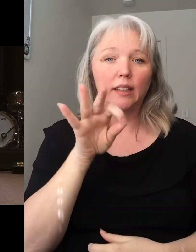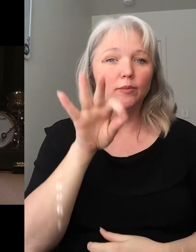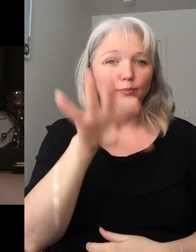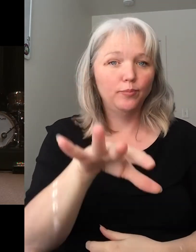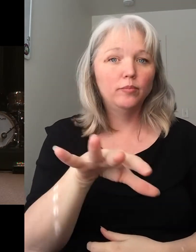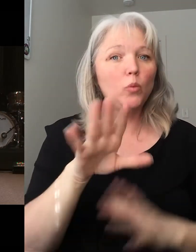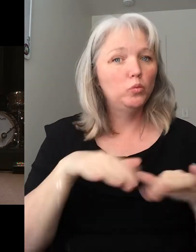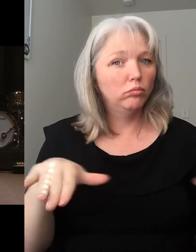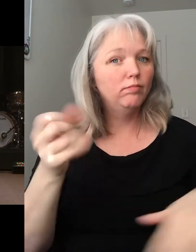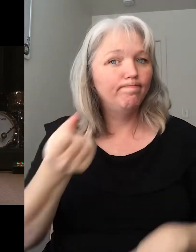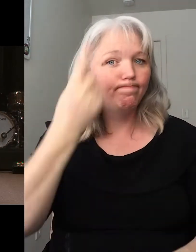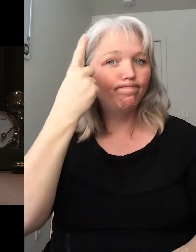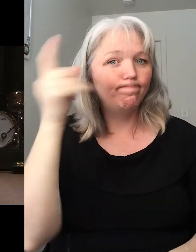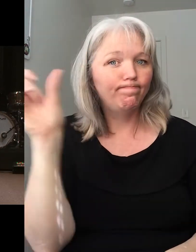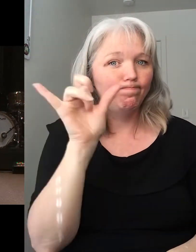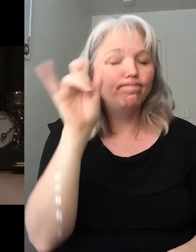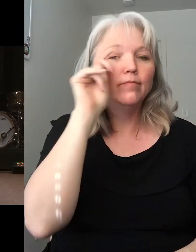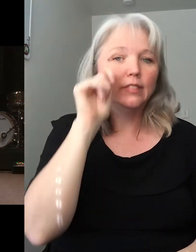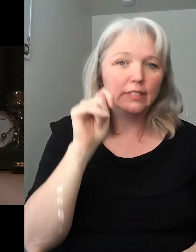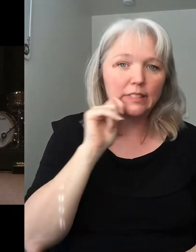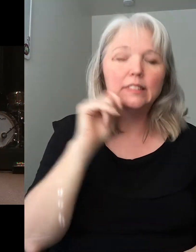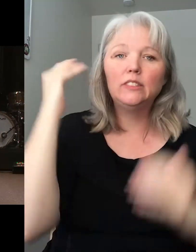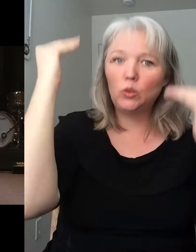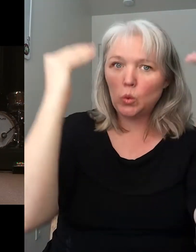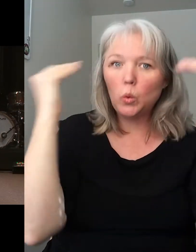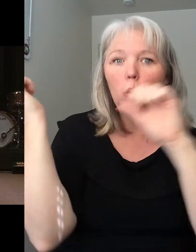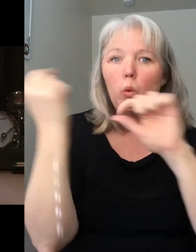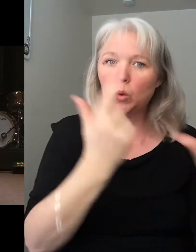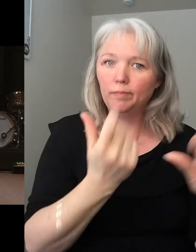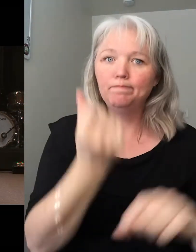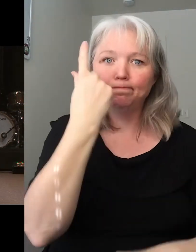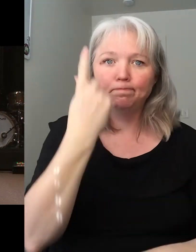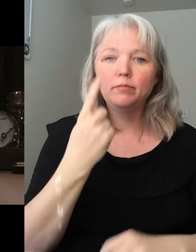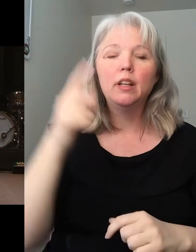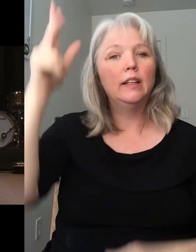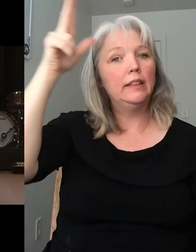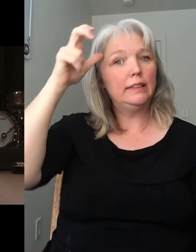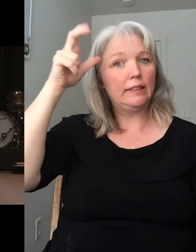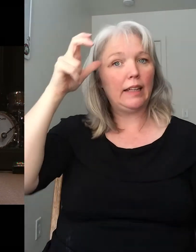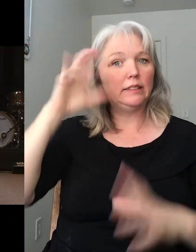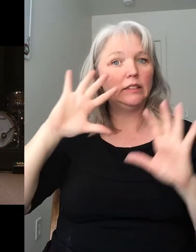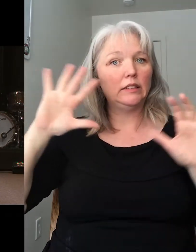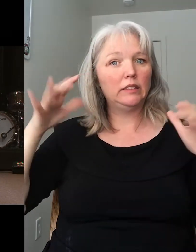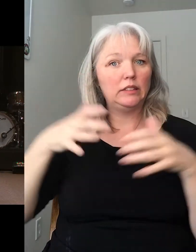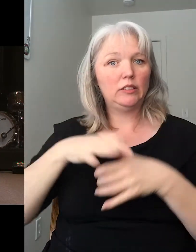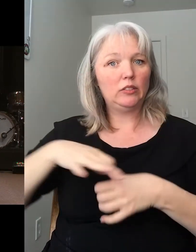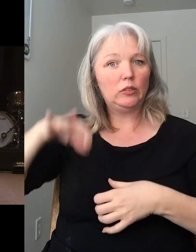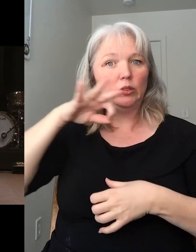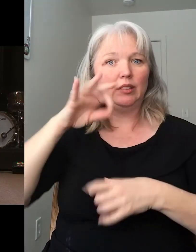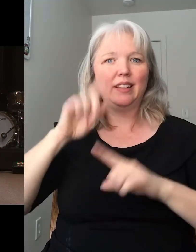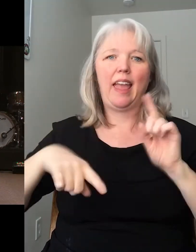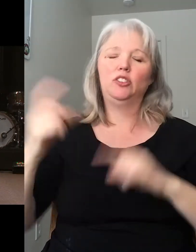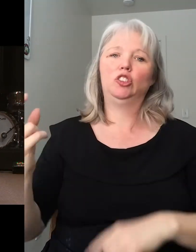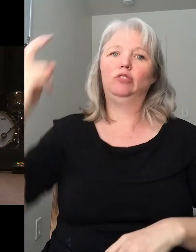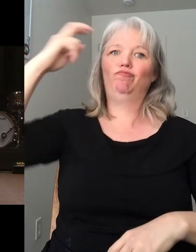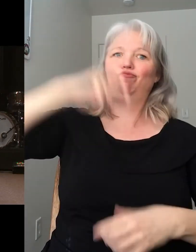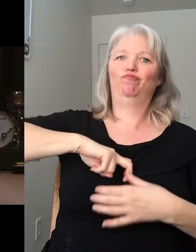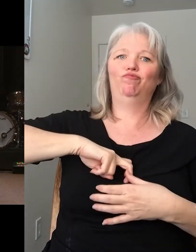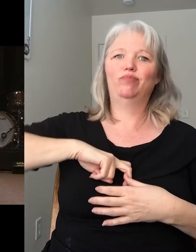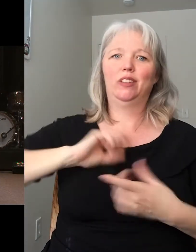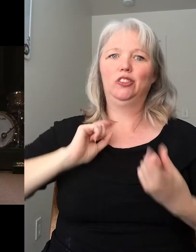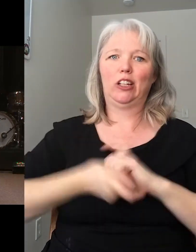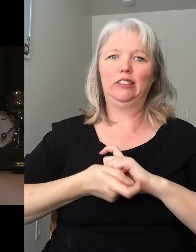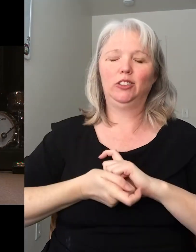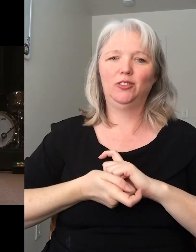that children understand as well as teens and adults. Satan's forces can't just jump on you